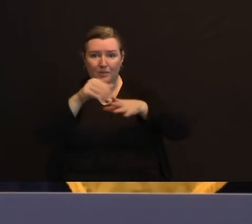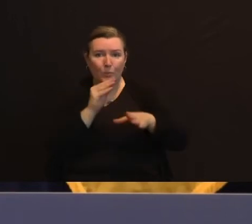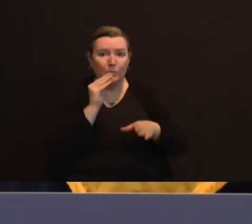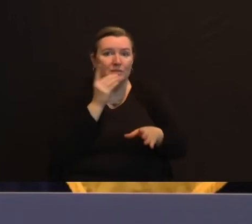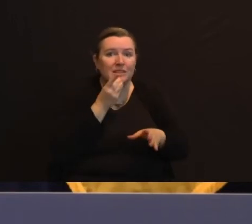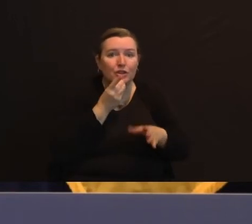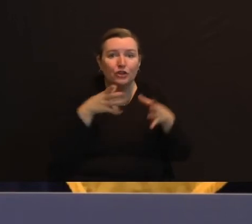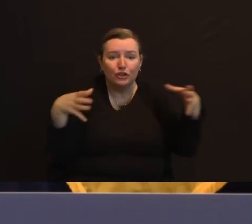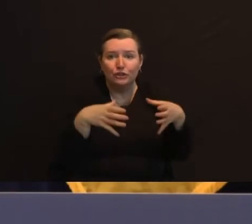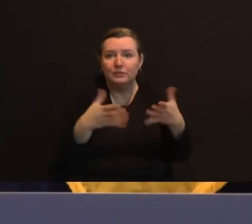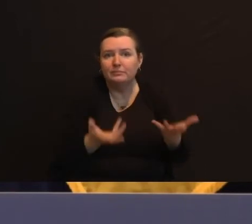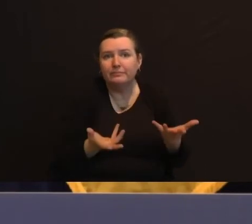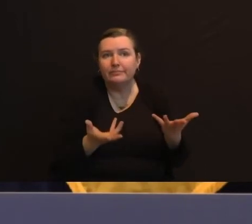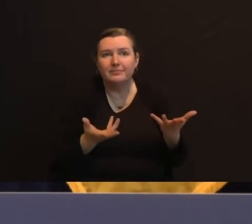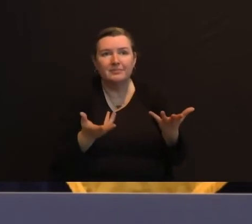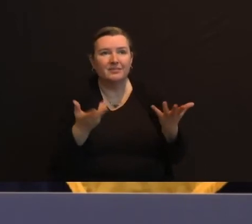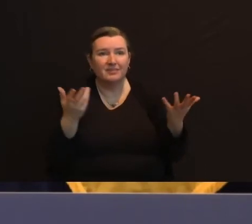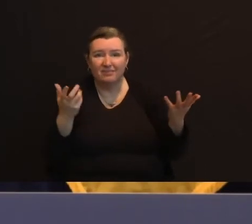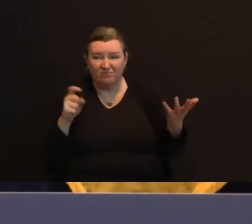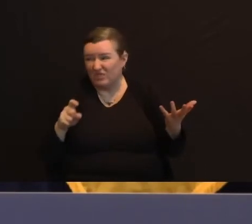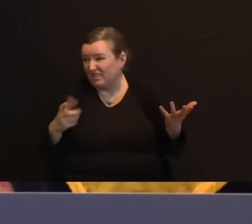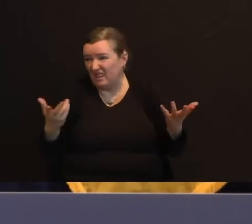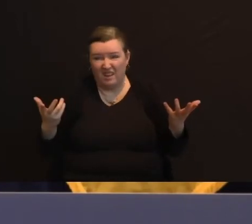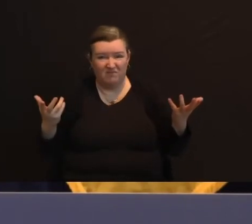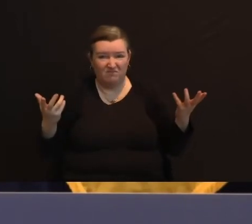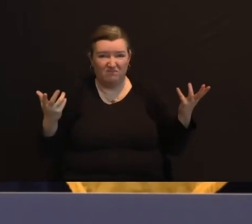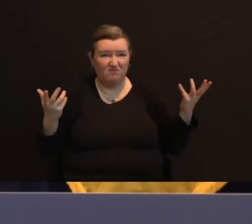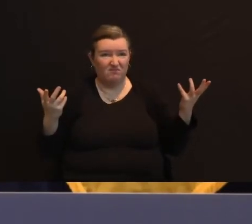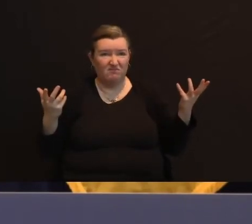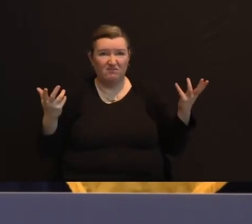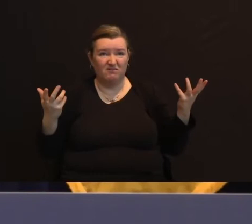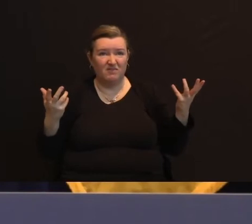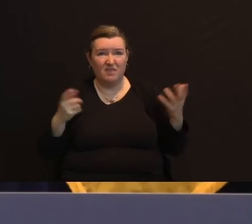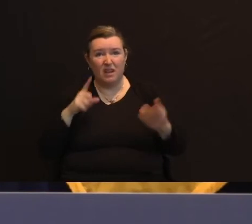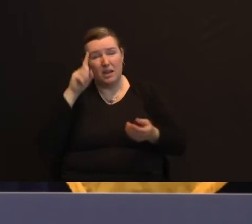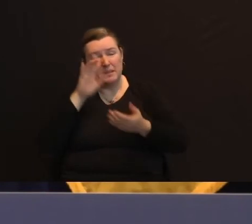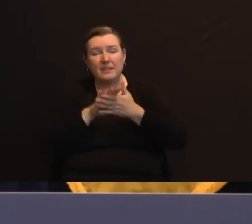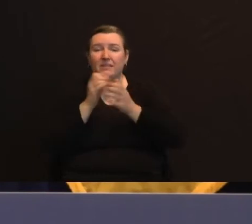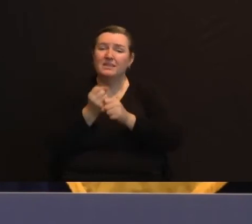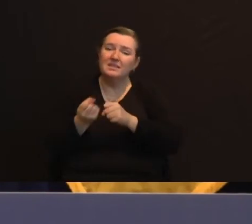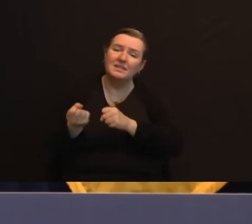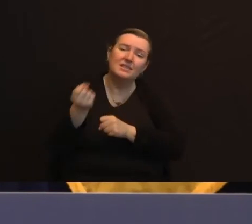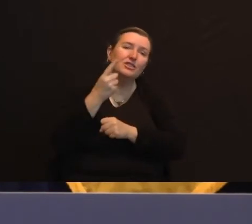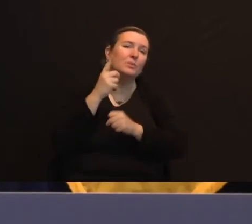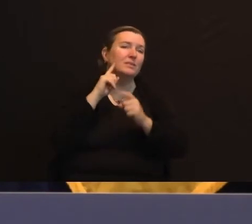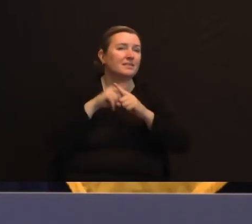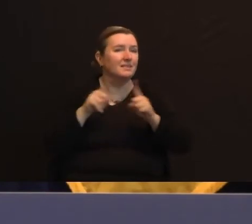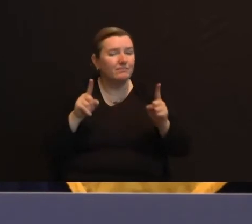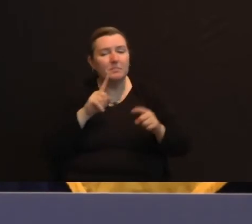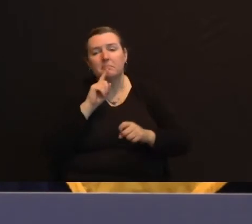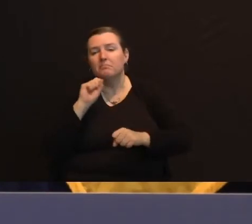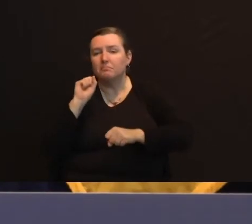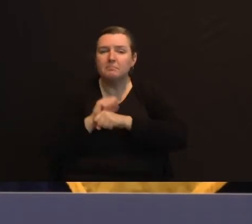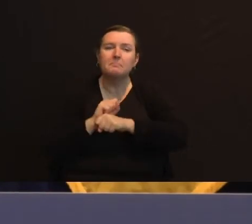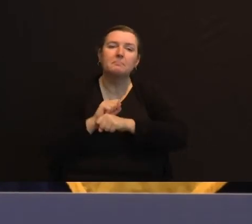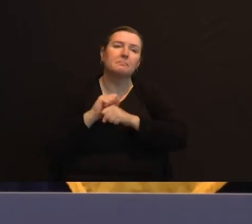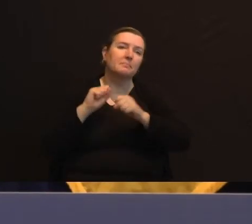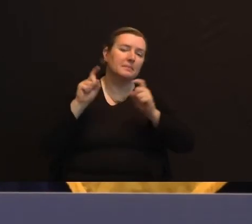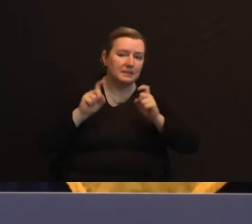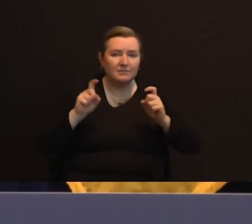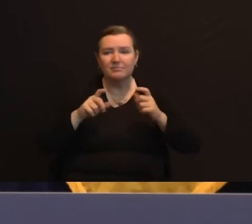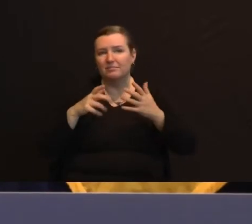believe completely this is not the reality we're in next year. I really believe that. But we've got no option right